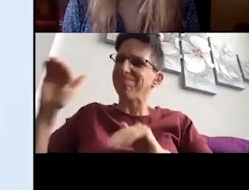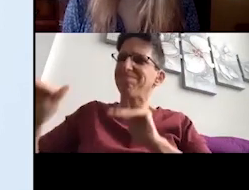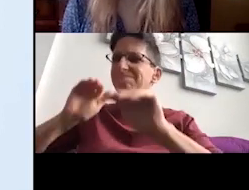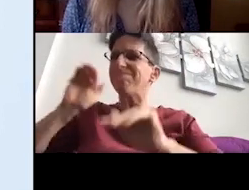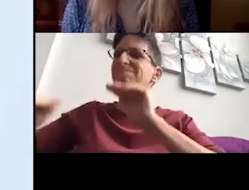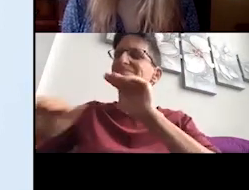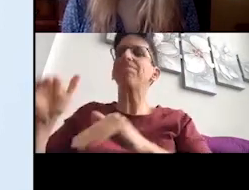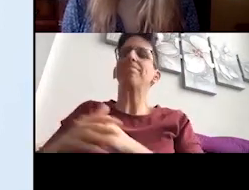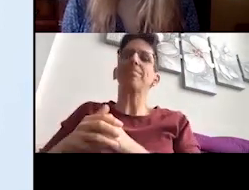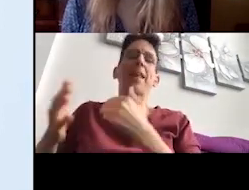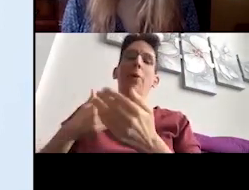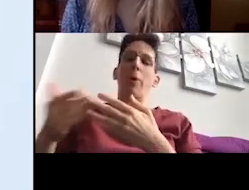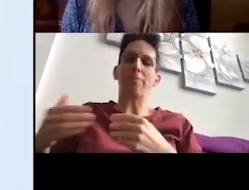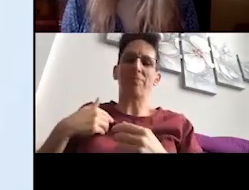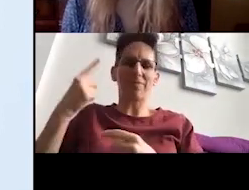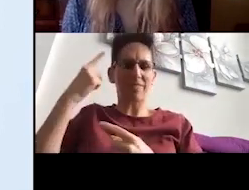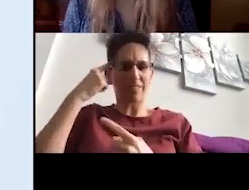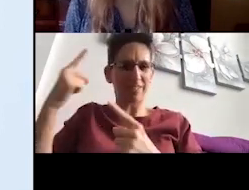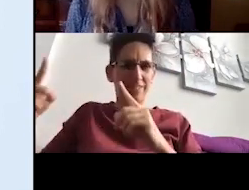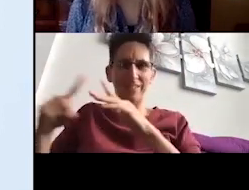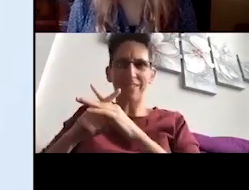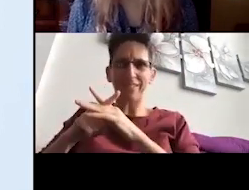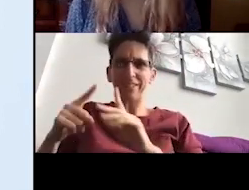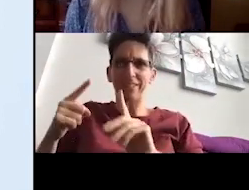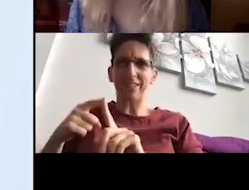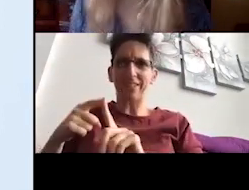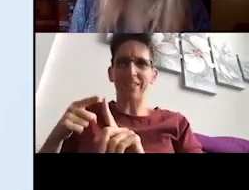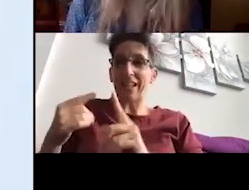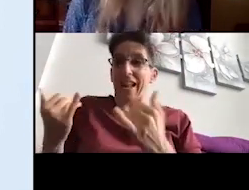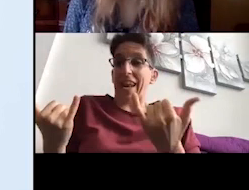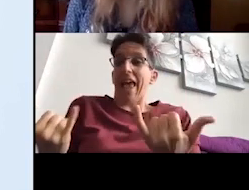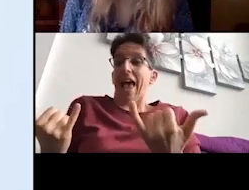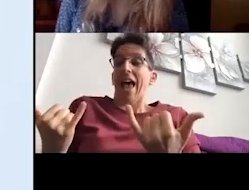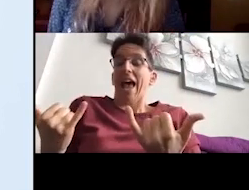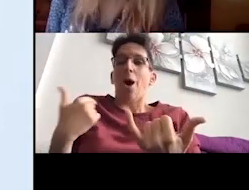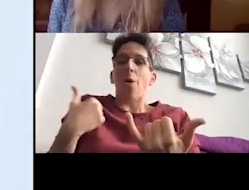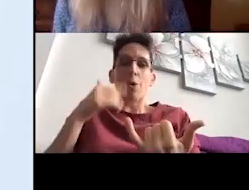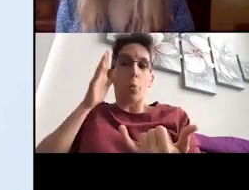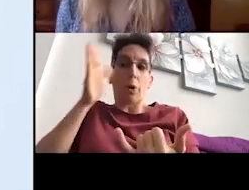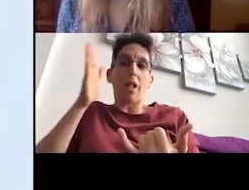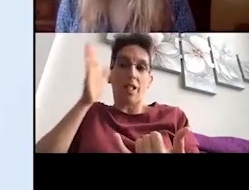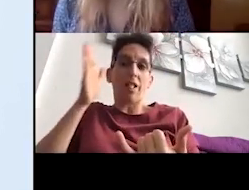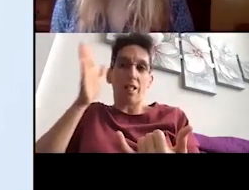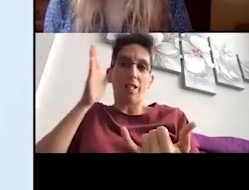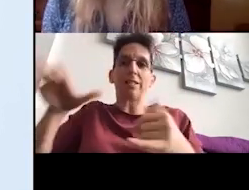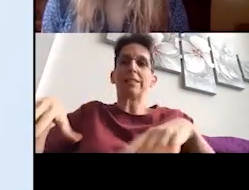chase down these accommodations. I had to ask a lot of people, so it was just a lot of extra work. And so